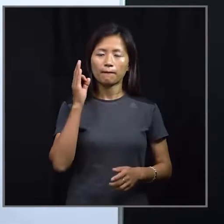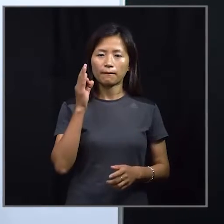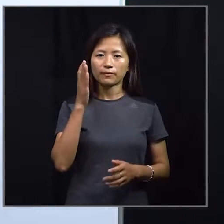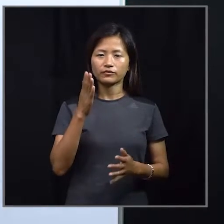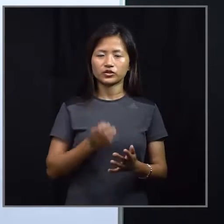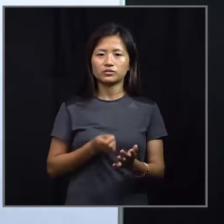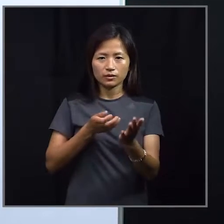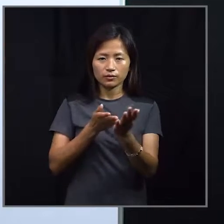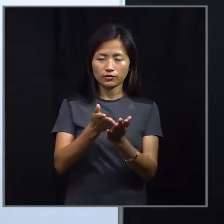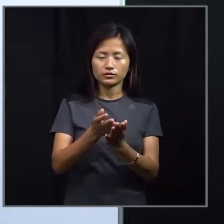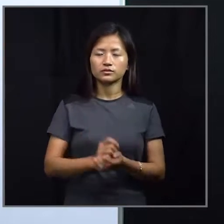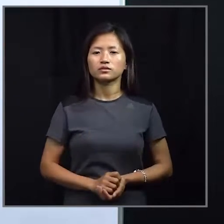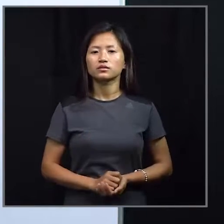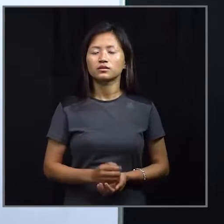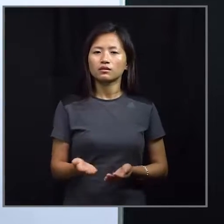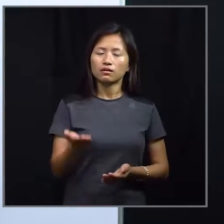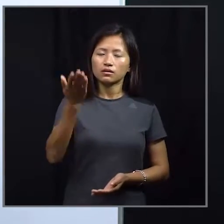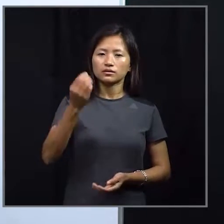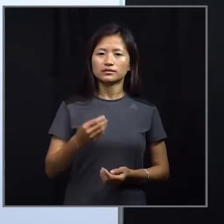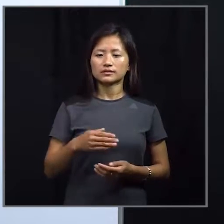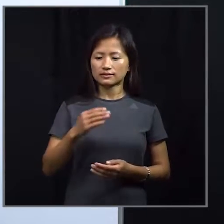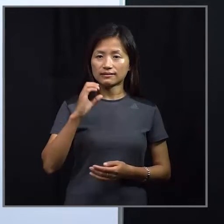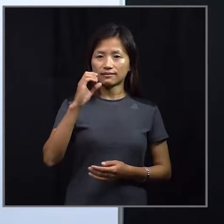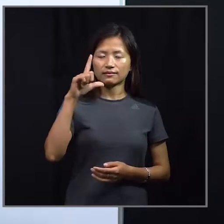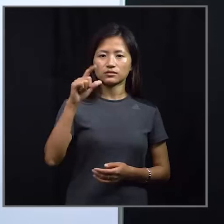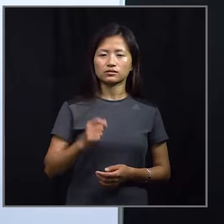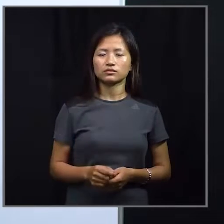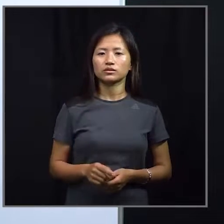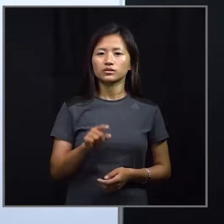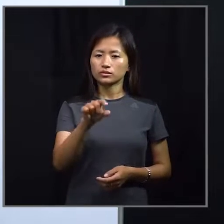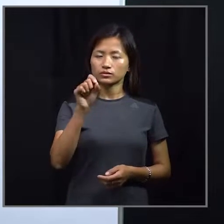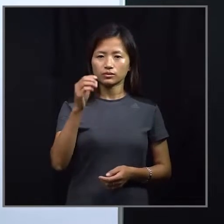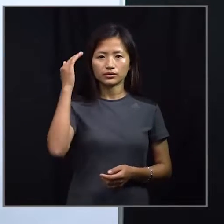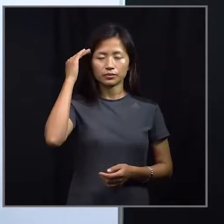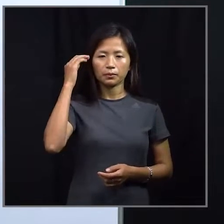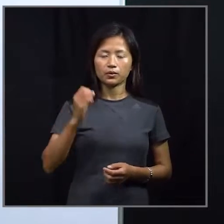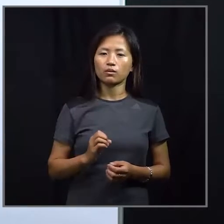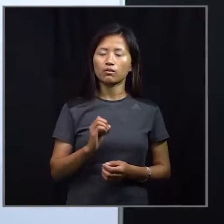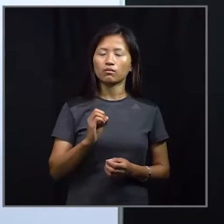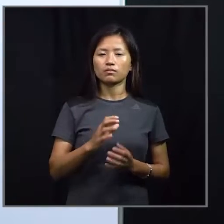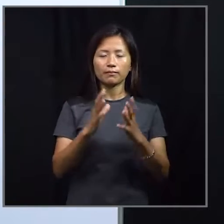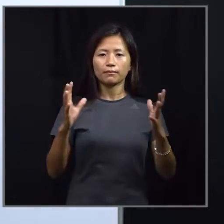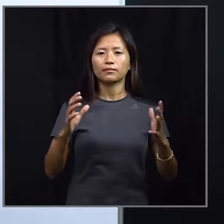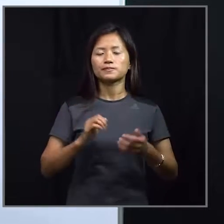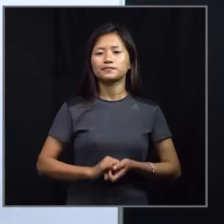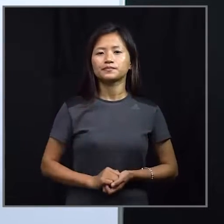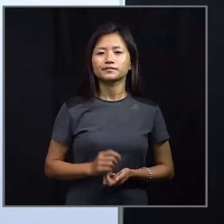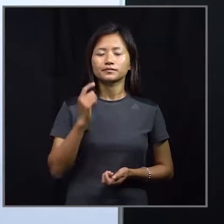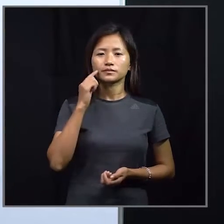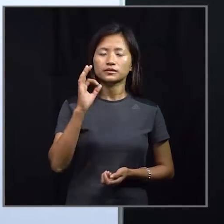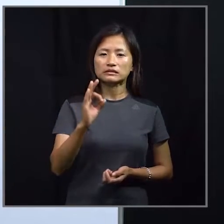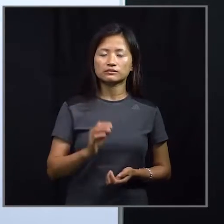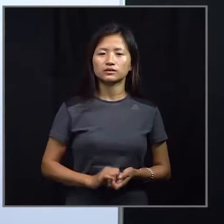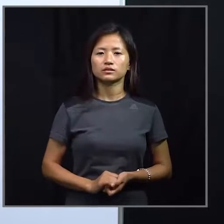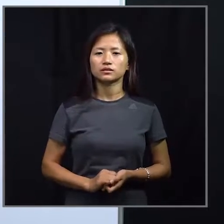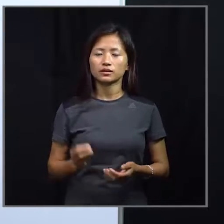so when you go to higher classes, you will come across these names very often. In class 11, they have mentioned just once, but that's important. That's the